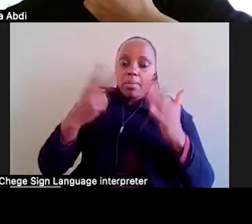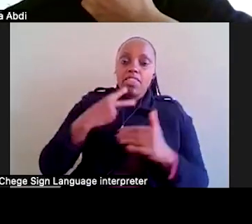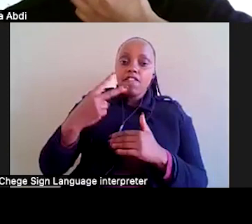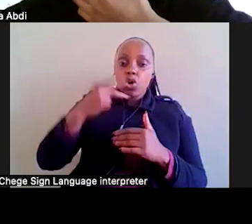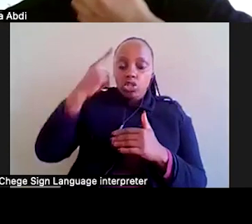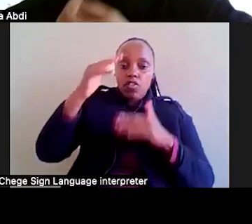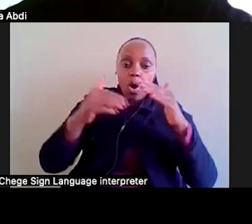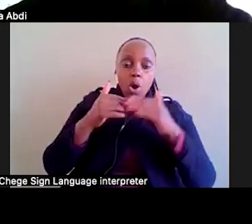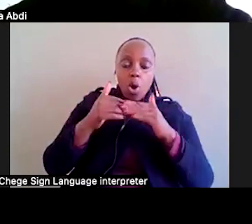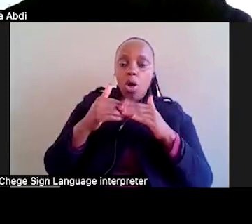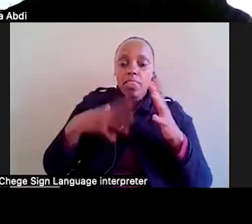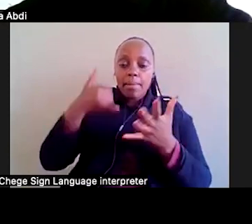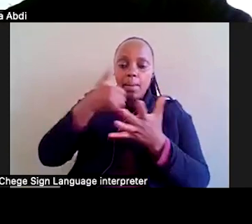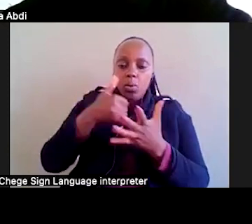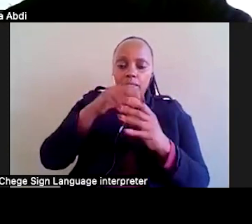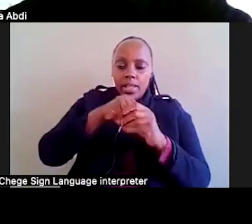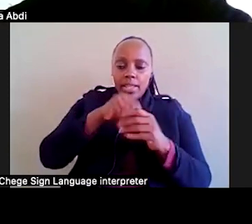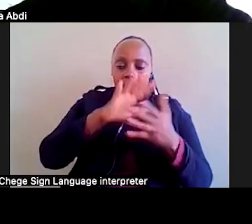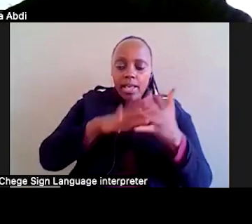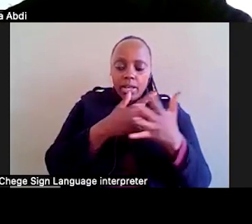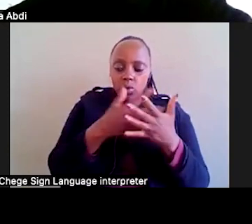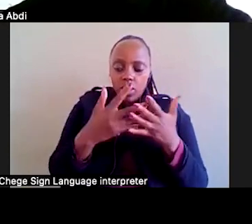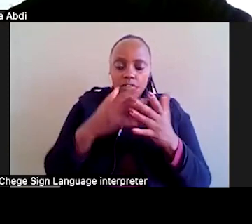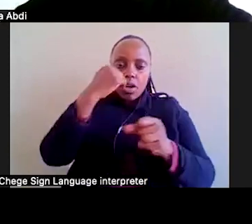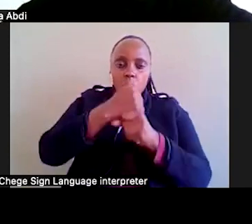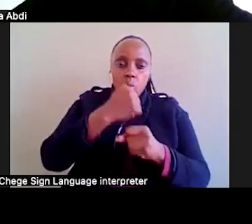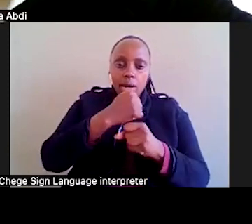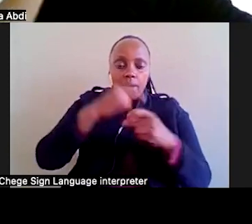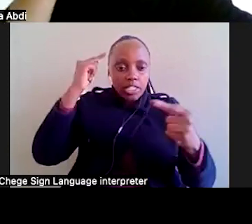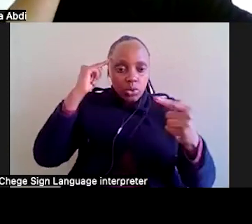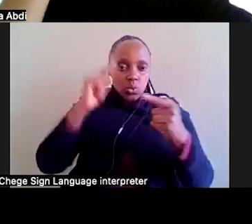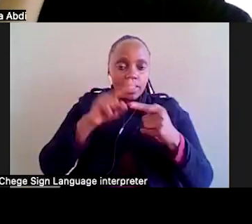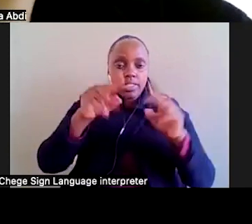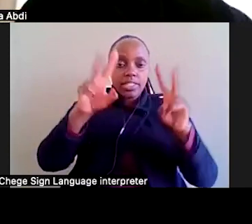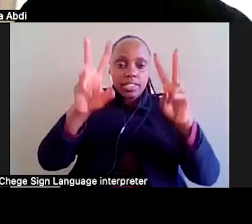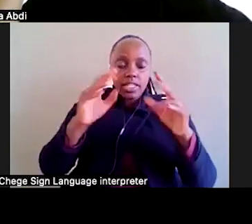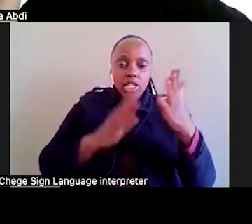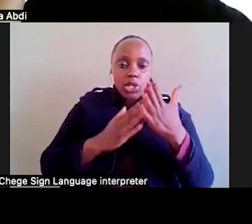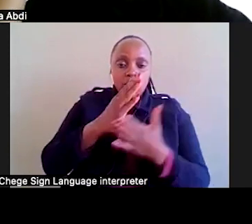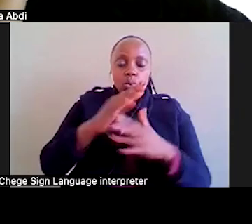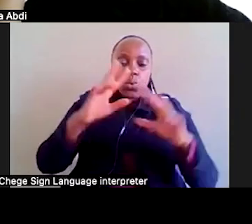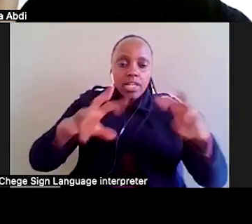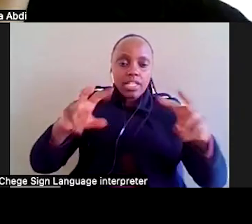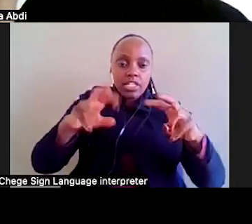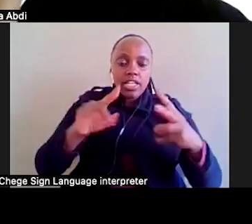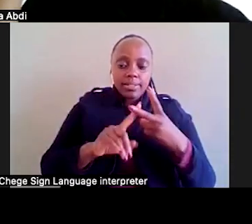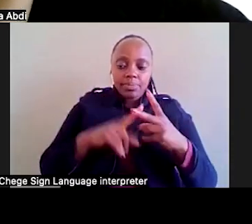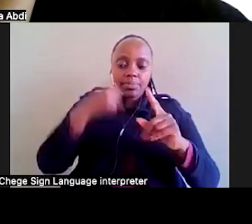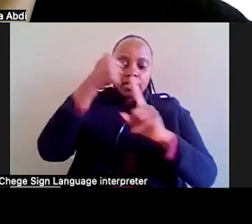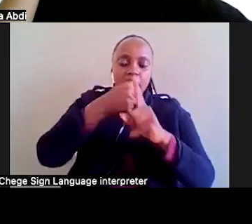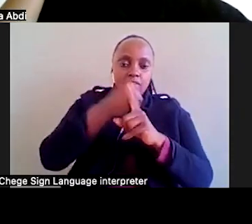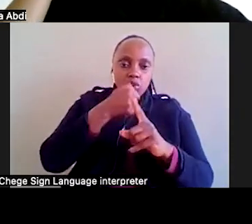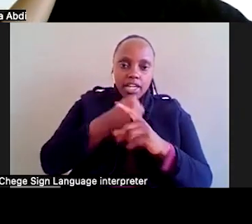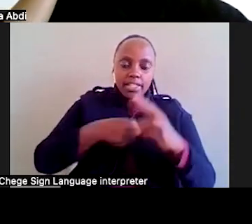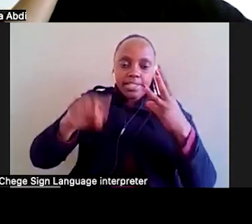all actors within the network who are working on this issue through research, advocacy,